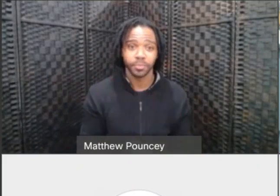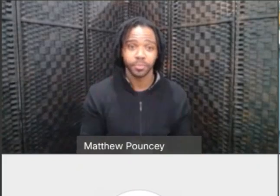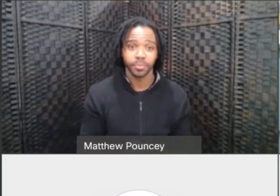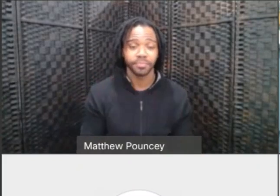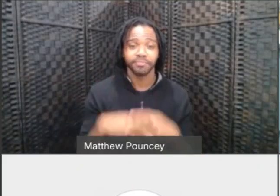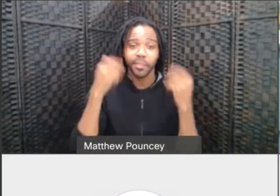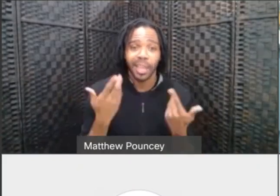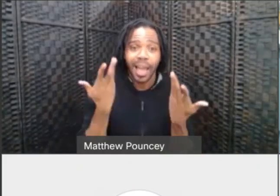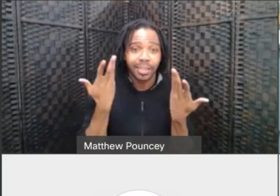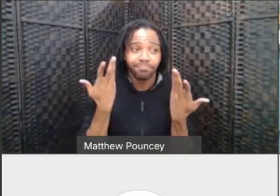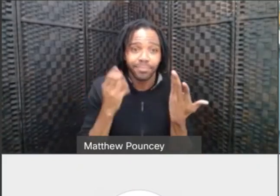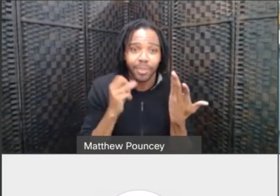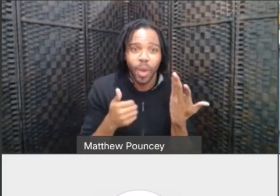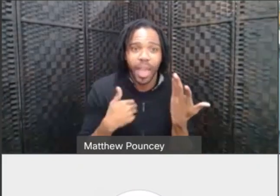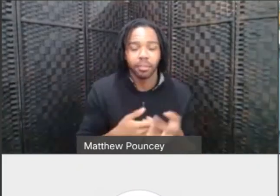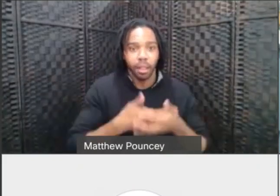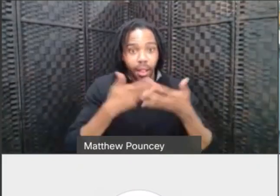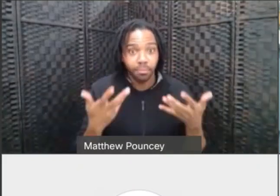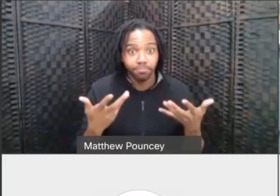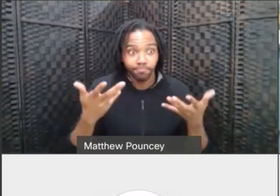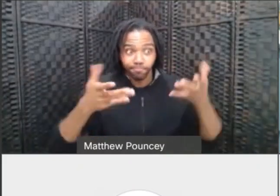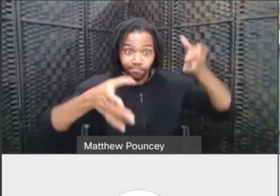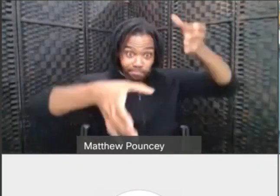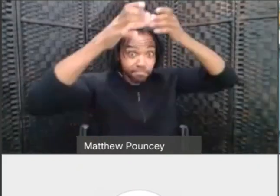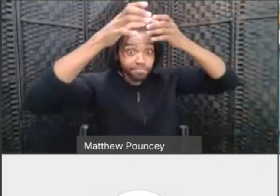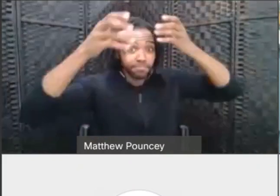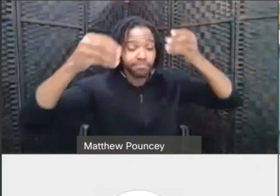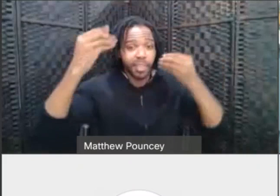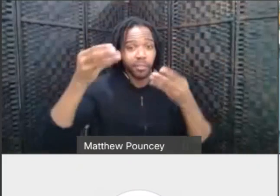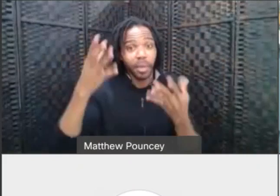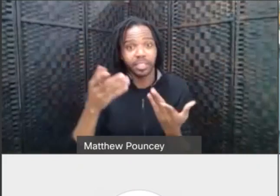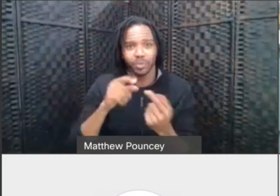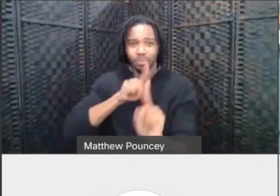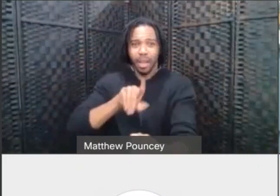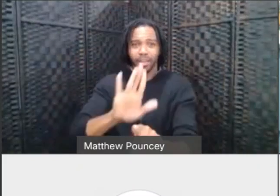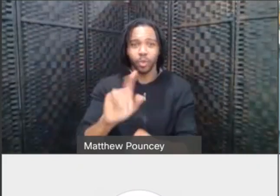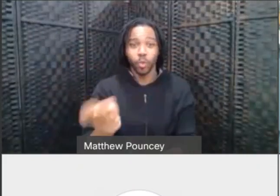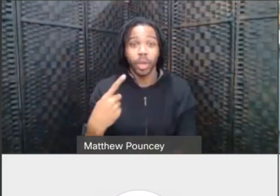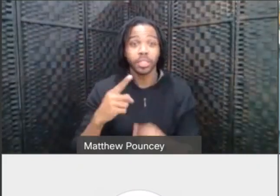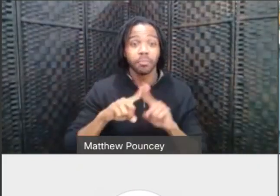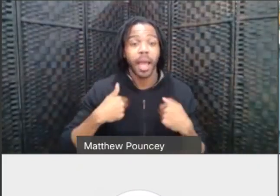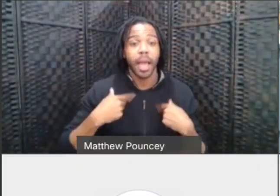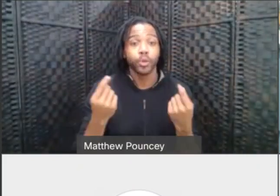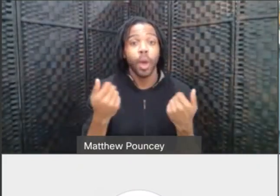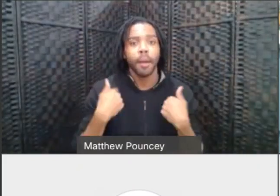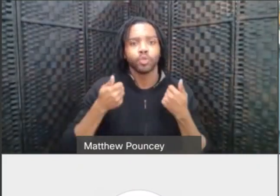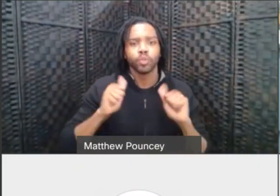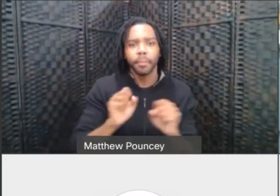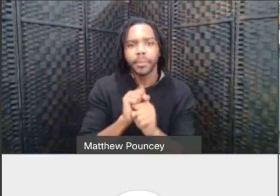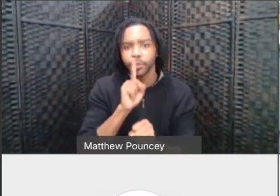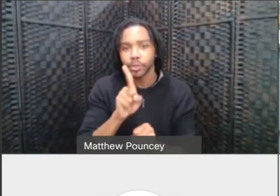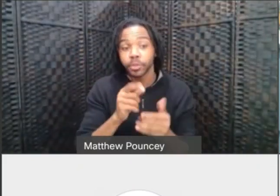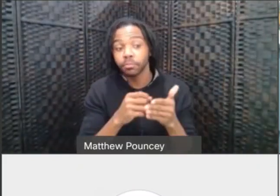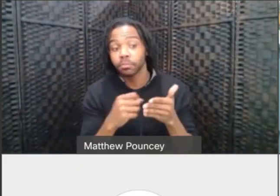Unfortunately, I don't have as much information as I'd like about that to respond to that, and I will try and make sure that by next